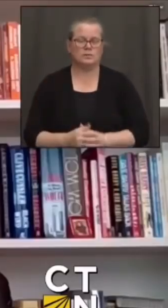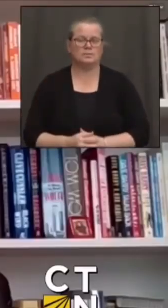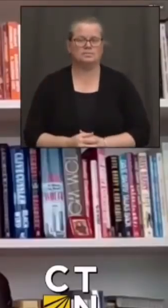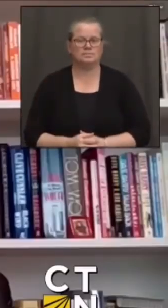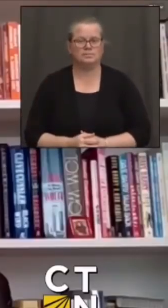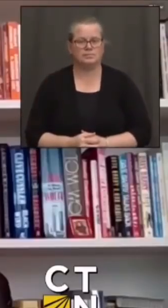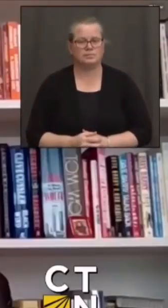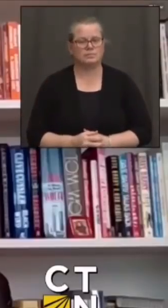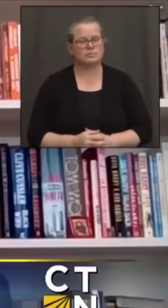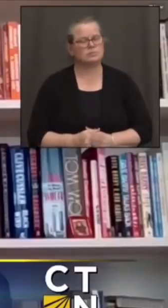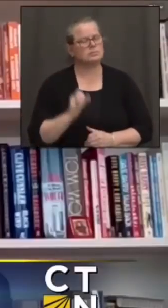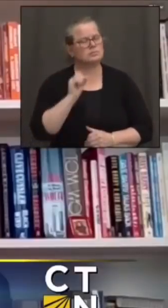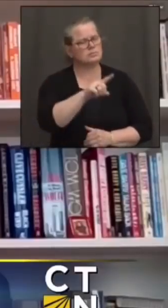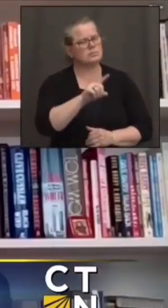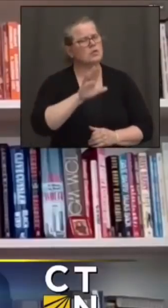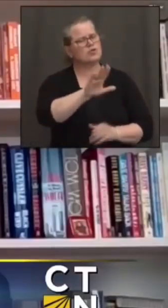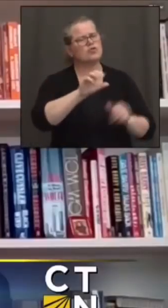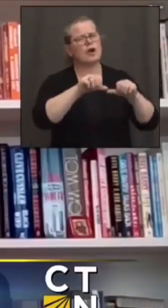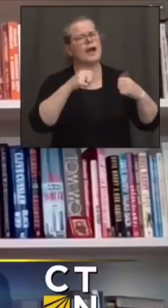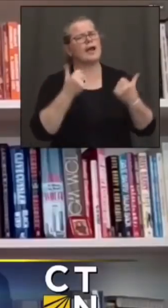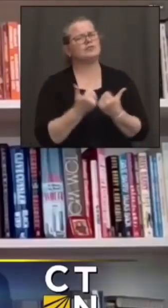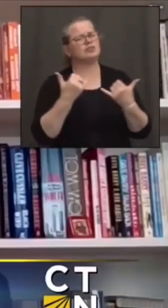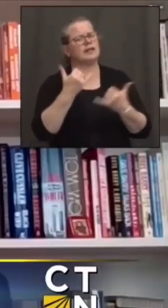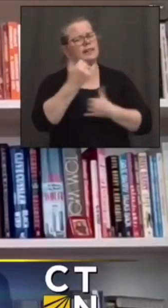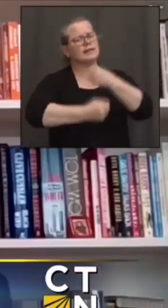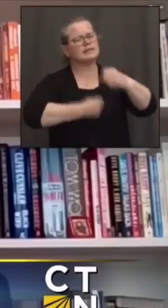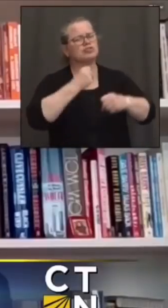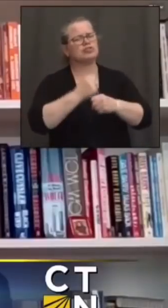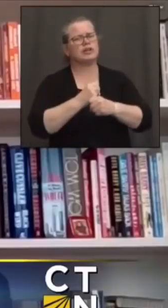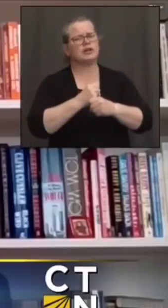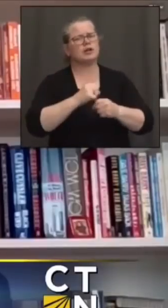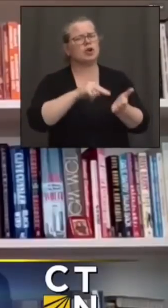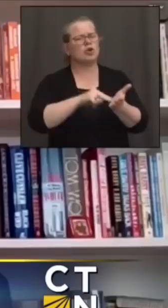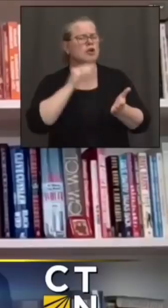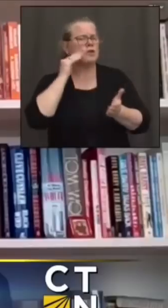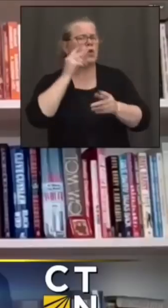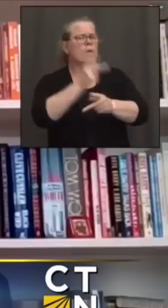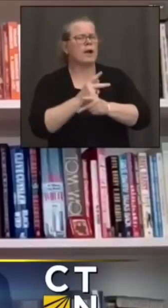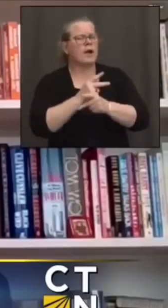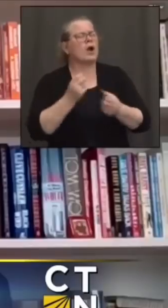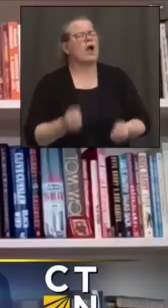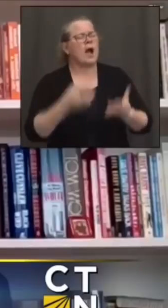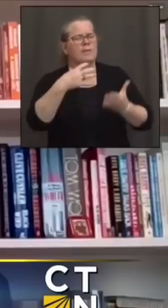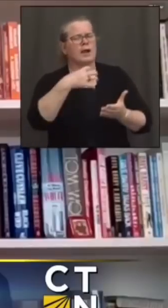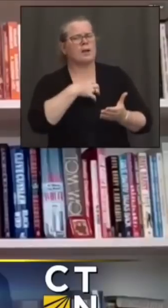many complaints did your agency receive this year concerning care in nursing homes?